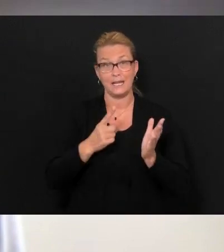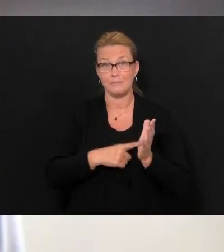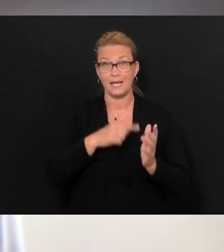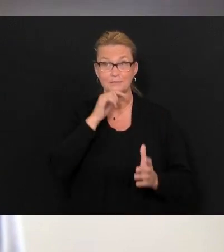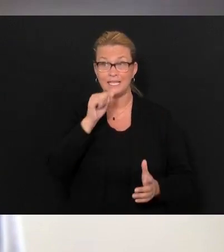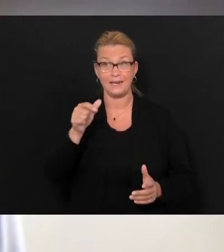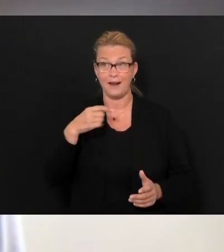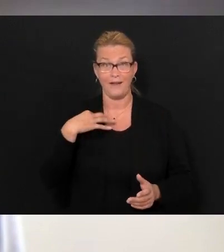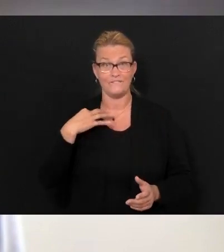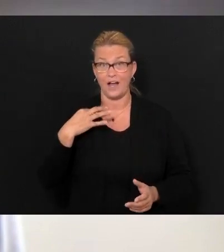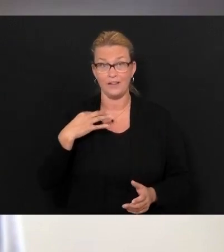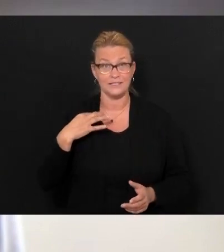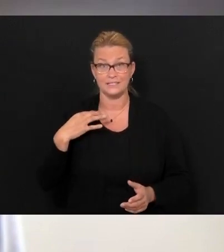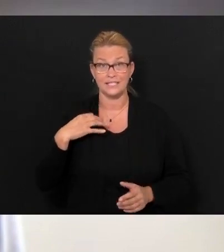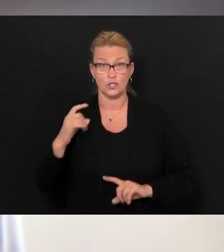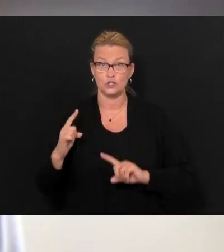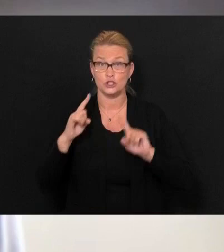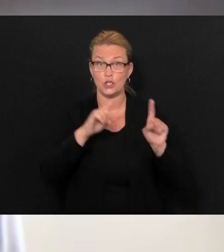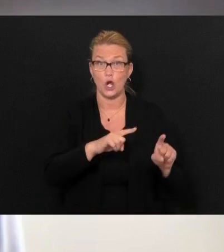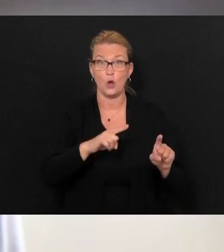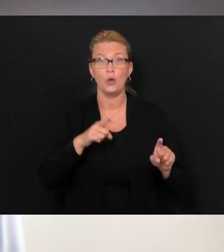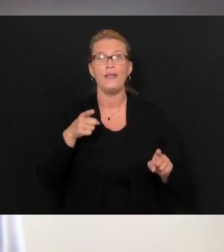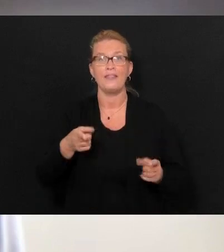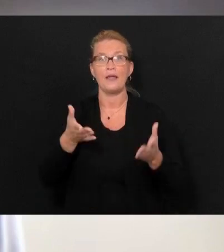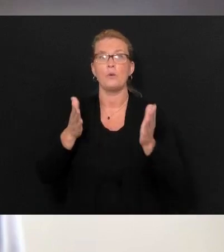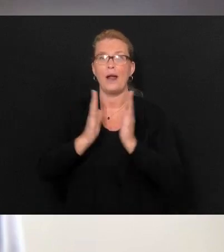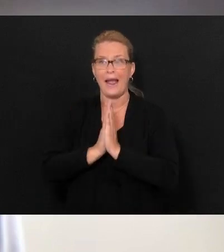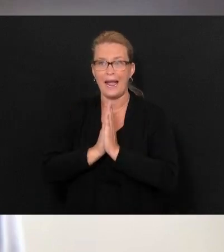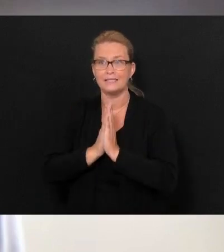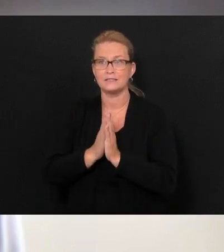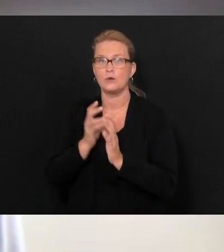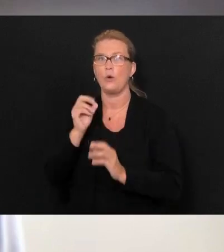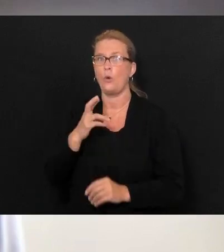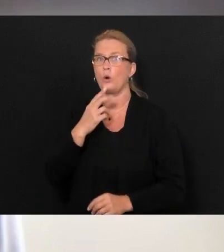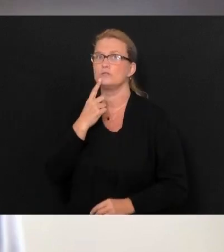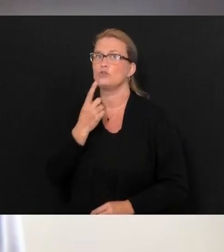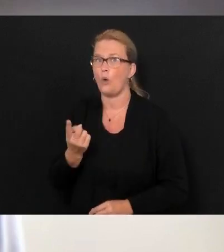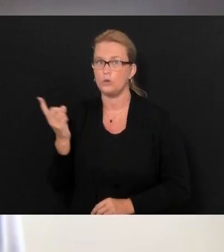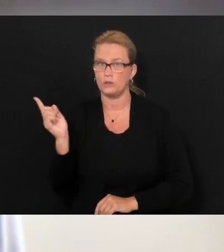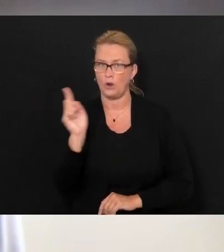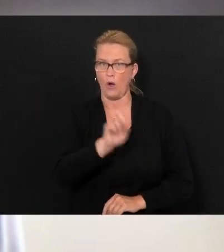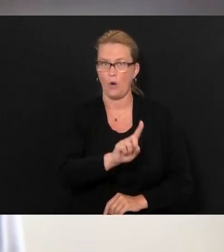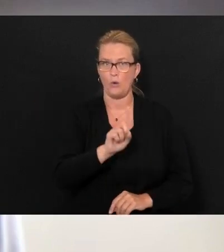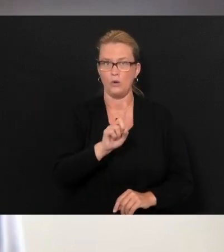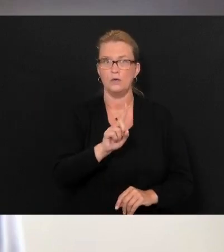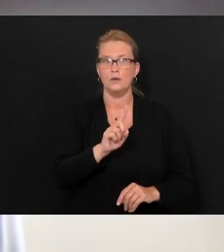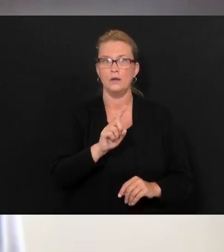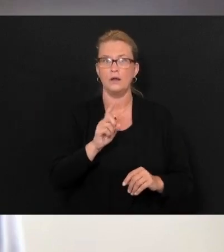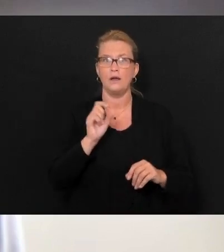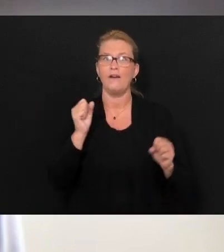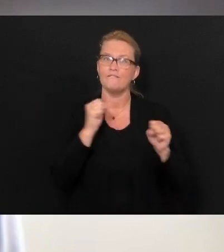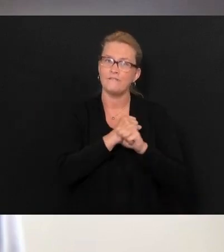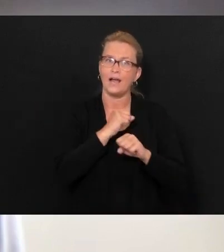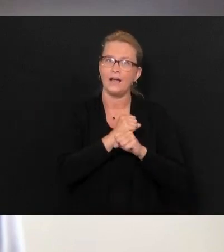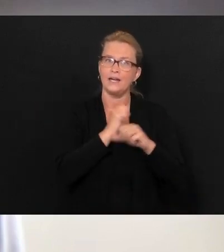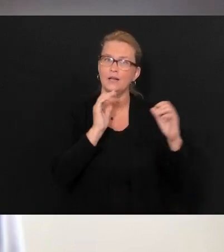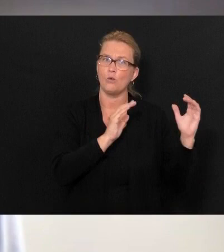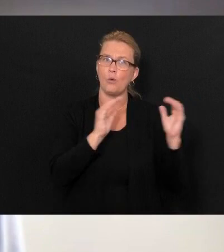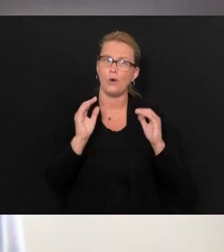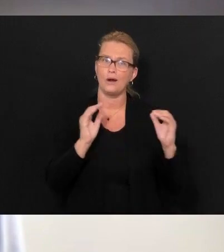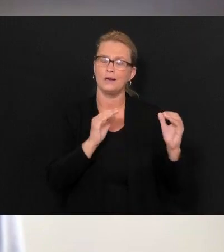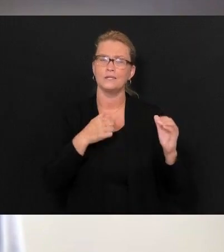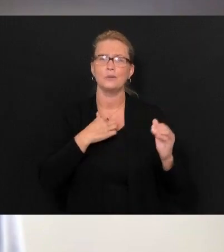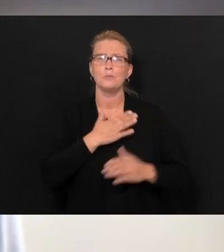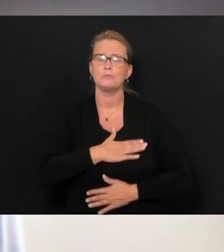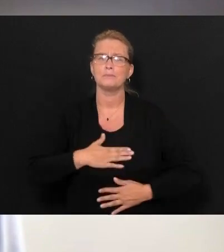didn't volunteer to go on behalf of their country. They were asked or told to go on behalf of their country. So I think I would just ask all of